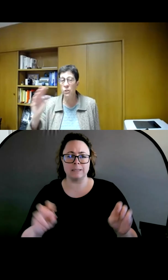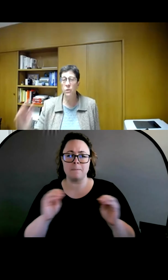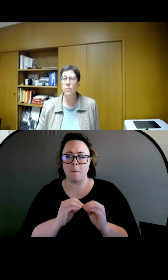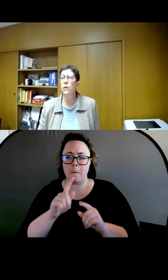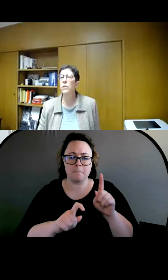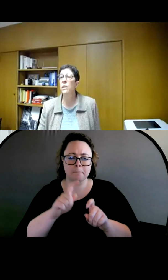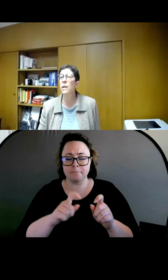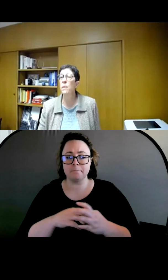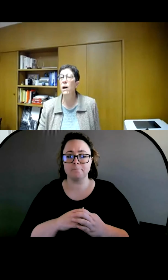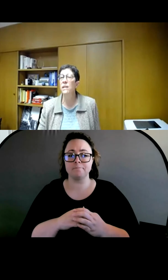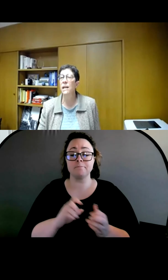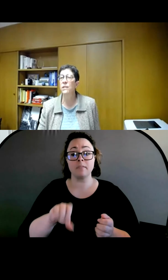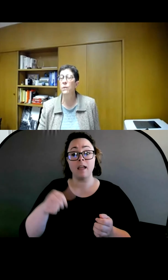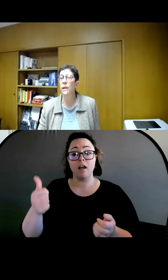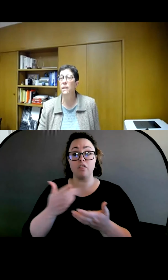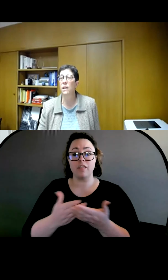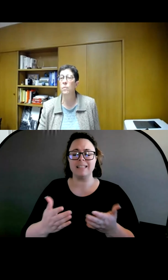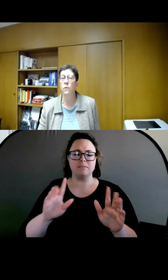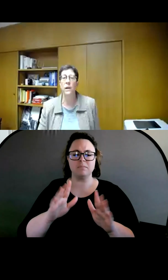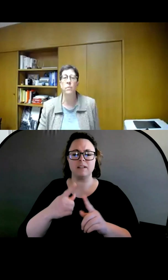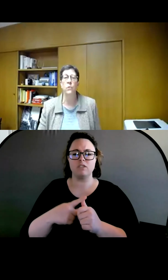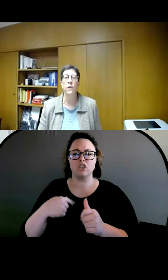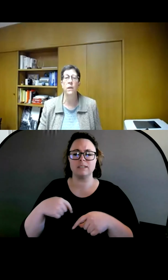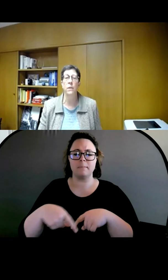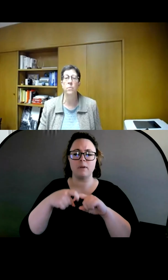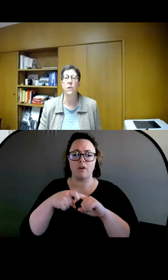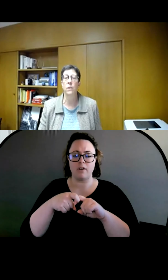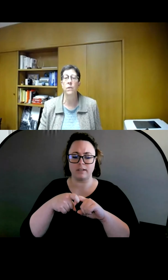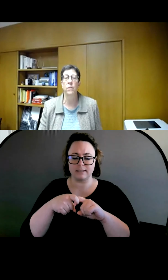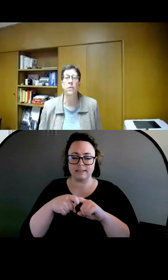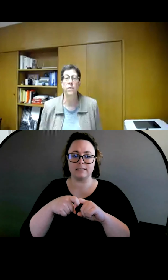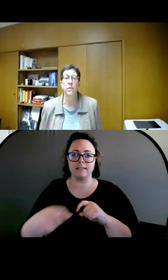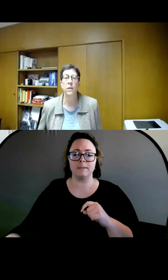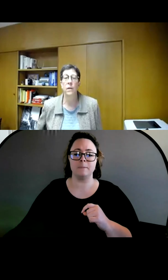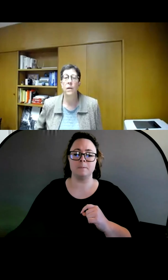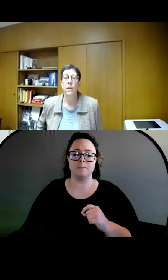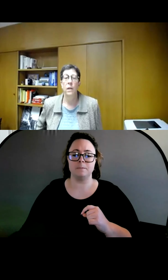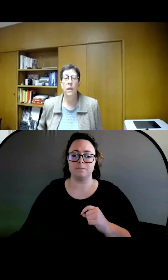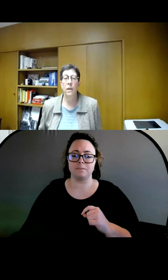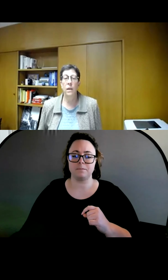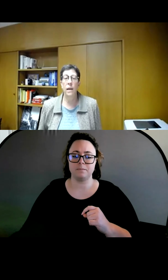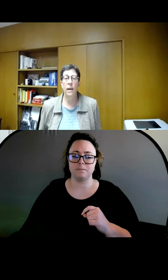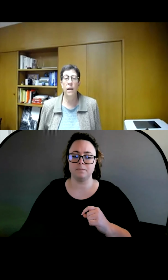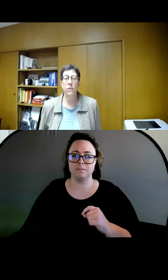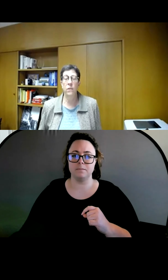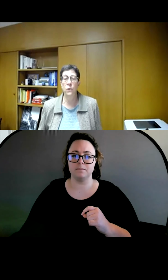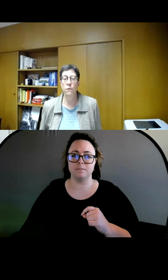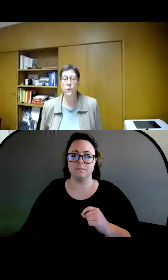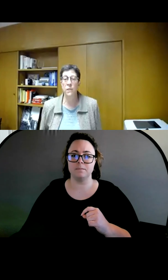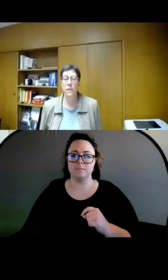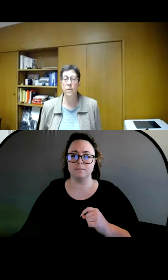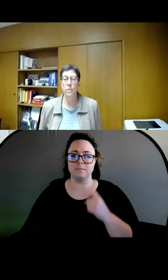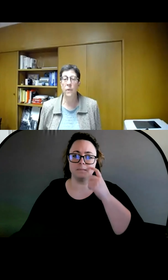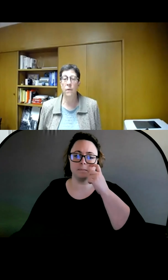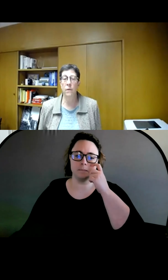few additional markers. Let me pause actually right there before I move on to other markers and ask you